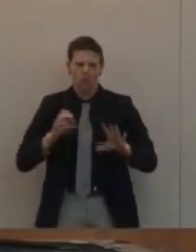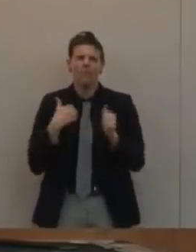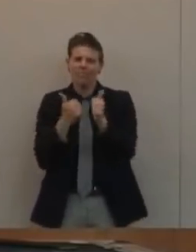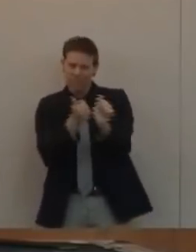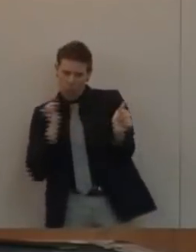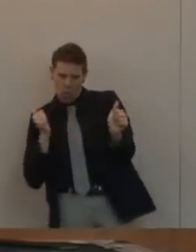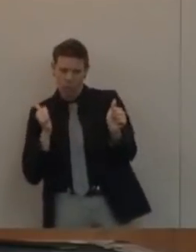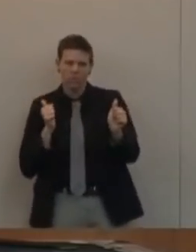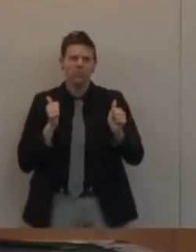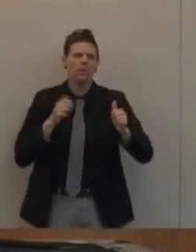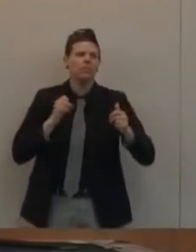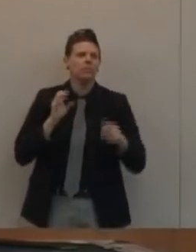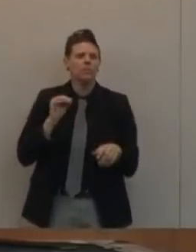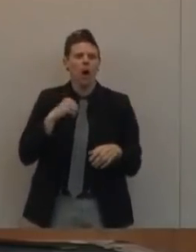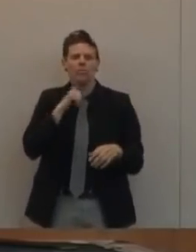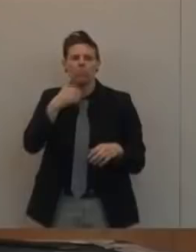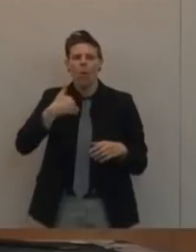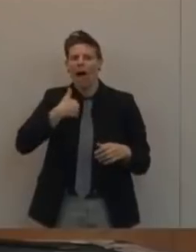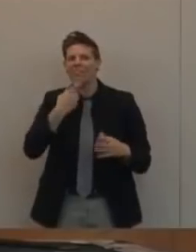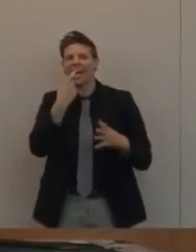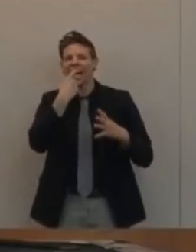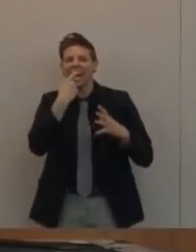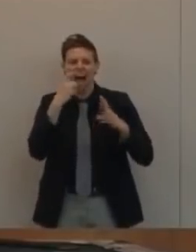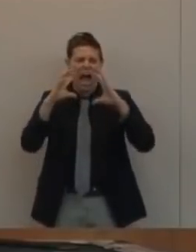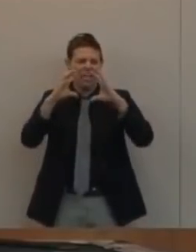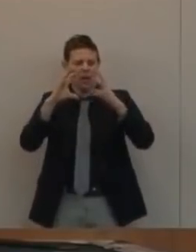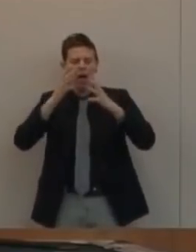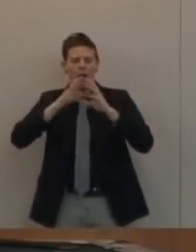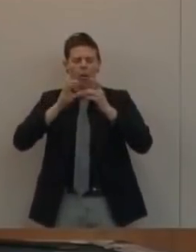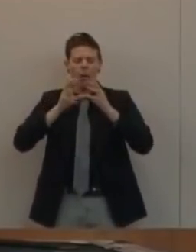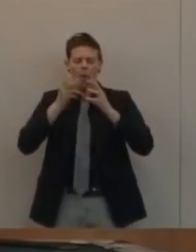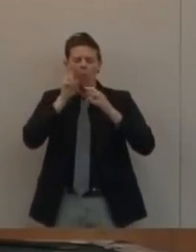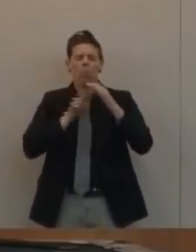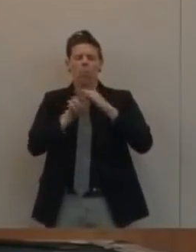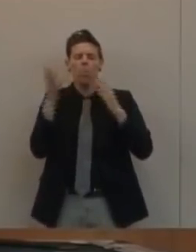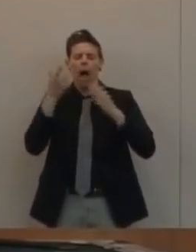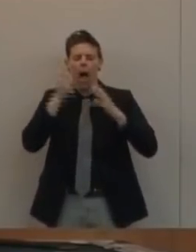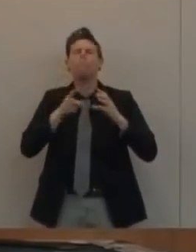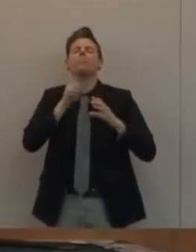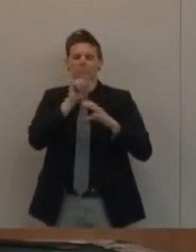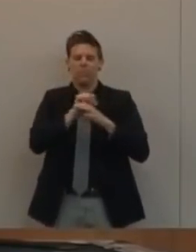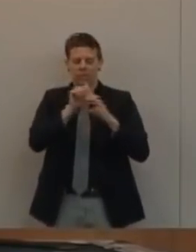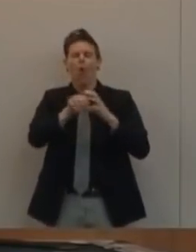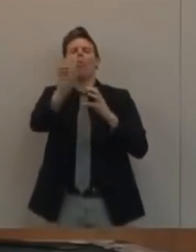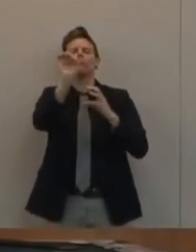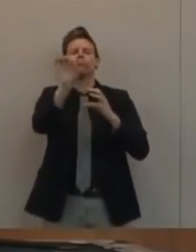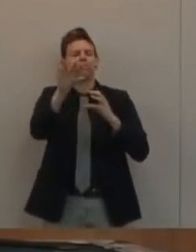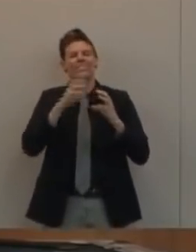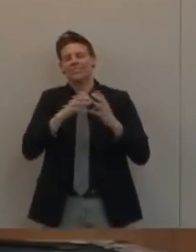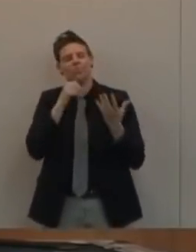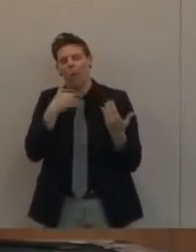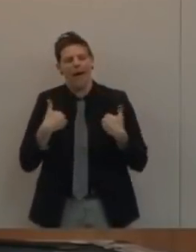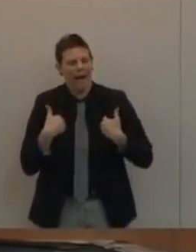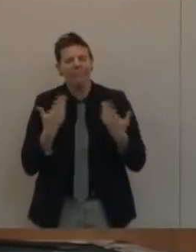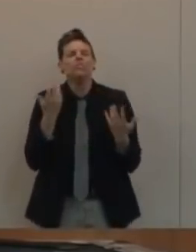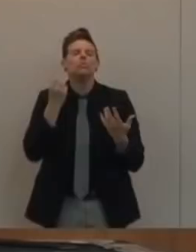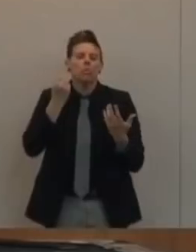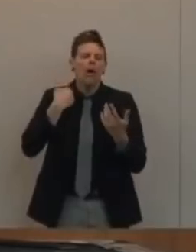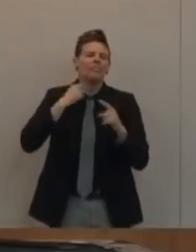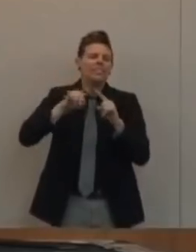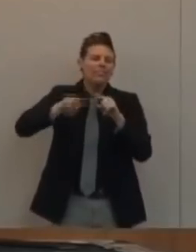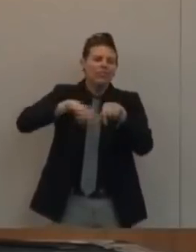crystal ball. I don't know what the Supreme Court will do. There are lots of national options, mail-in, more